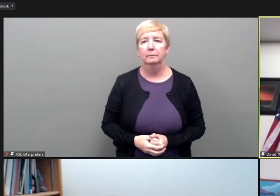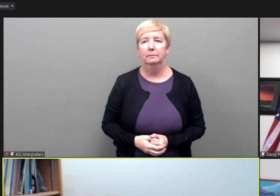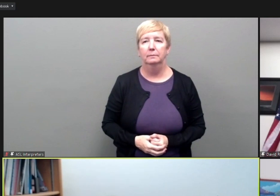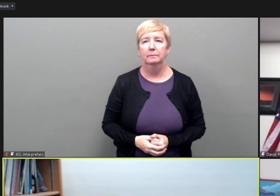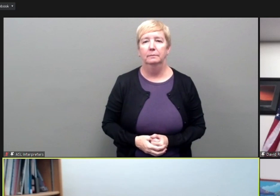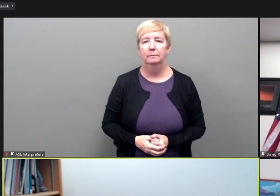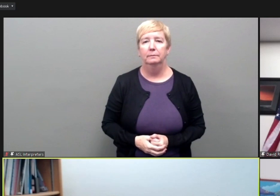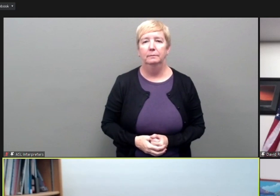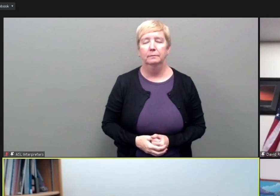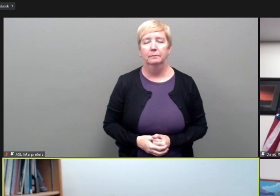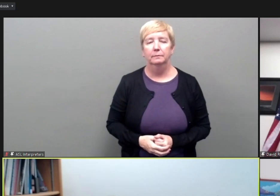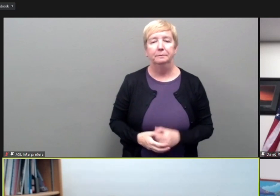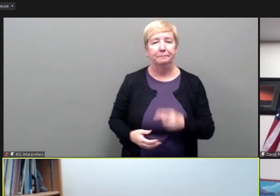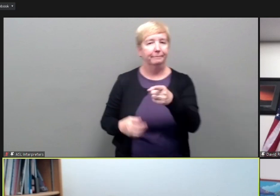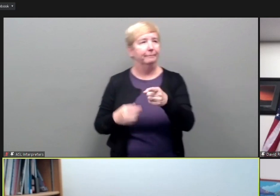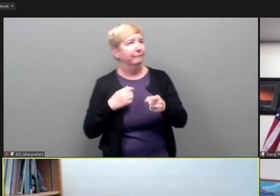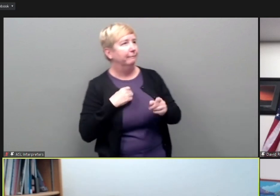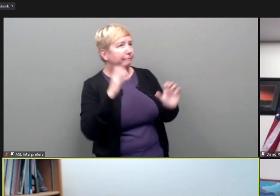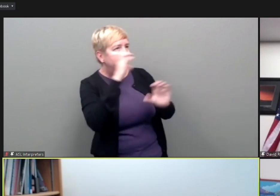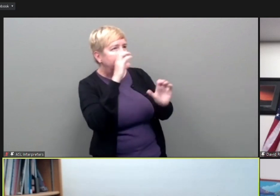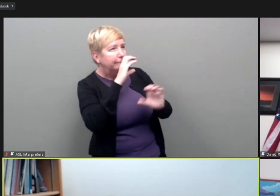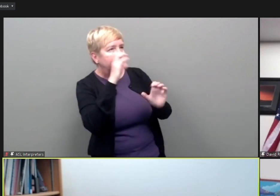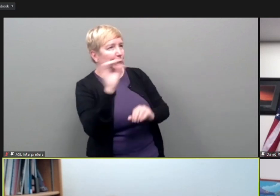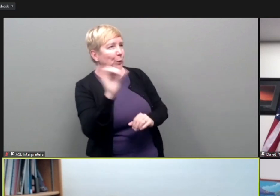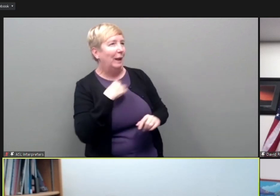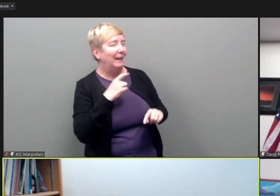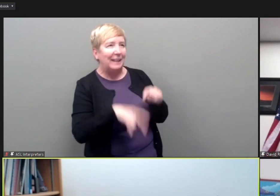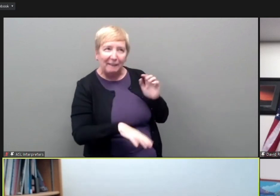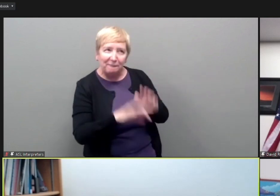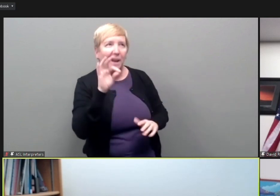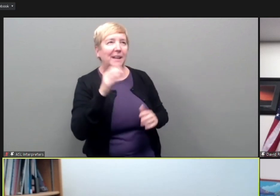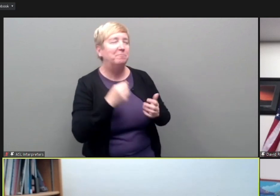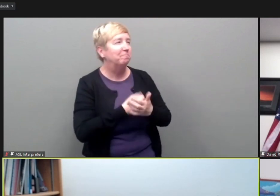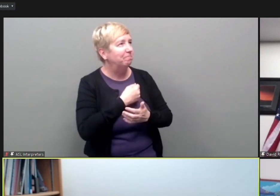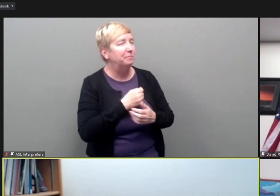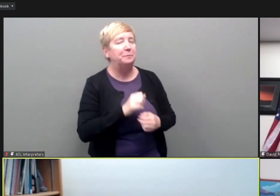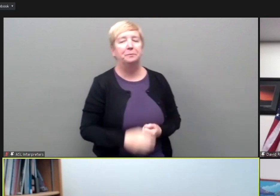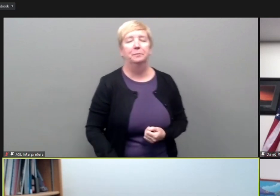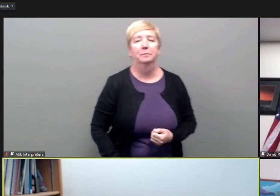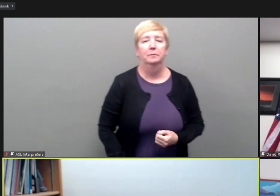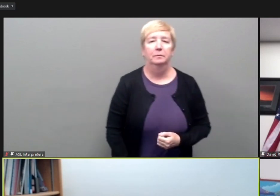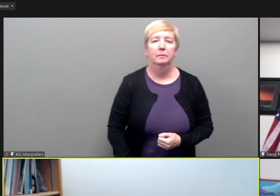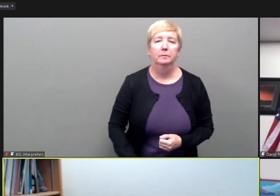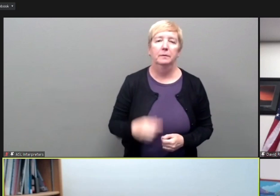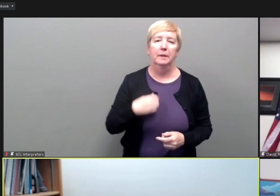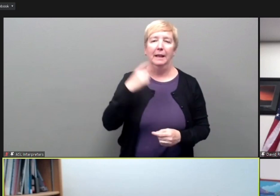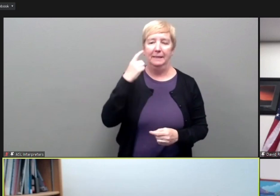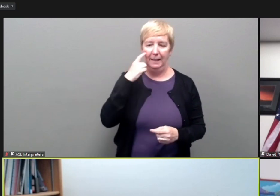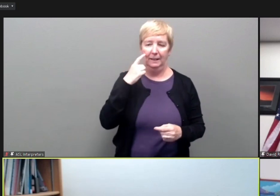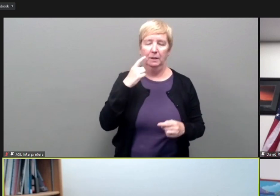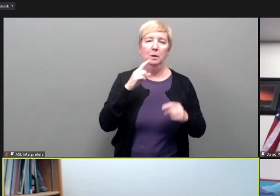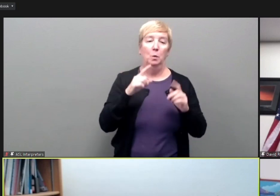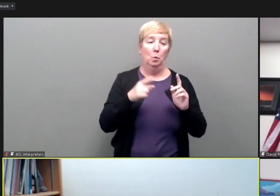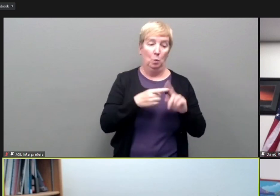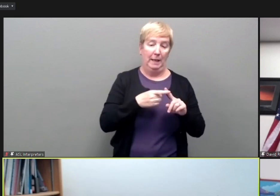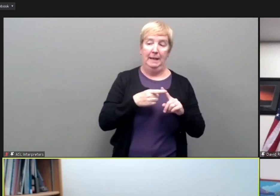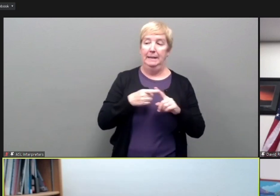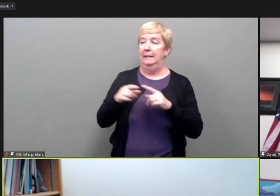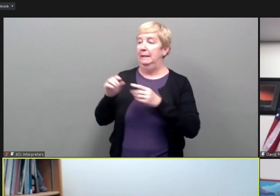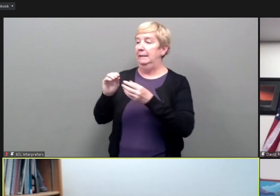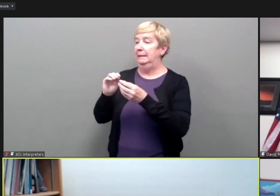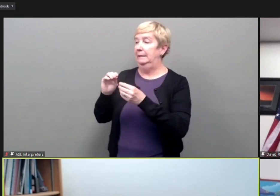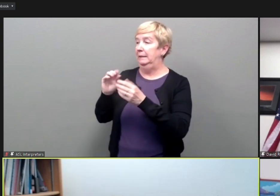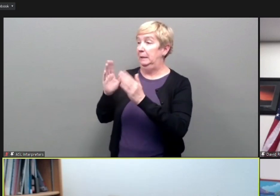I'm sorry, I'm not able to find it at the moment either. And I do think whenever we have an uptick in cases